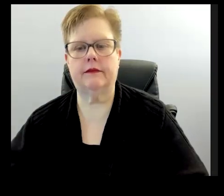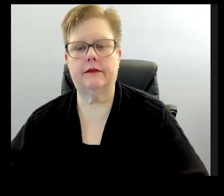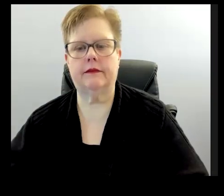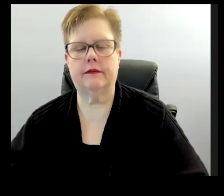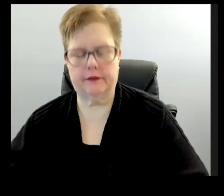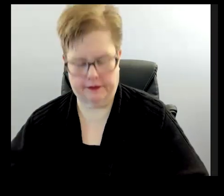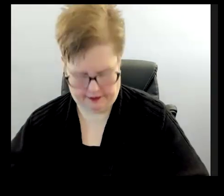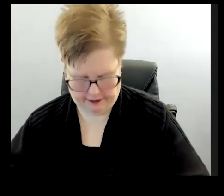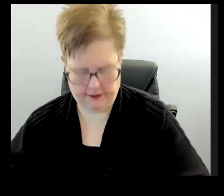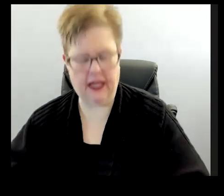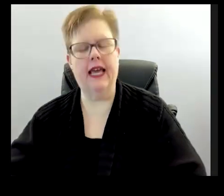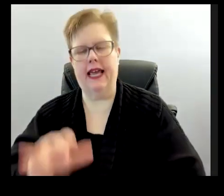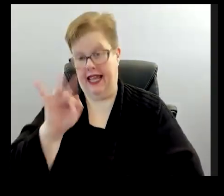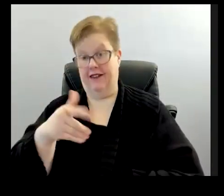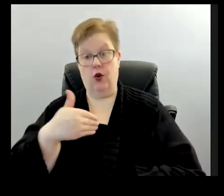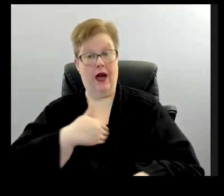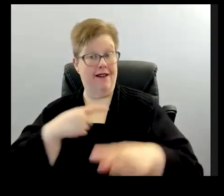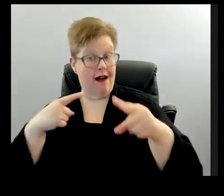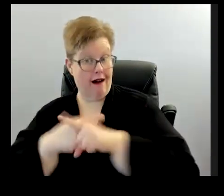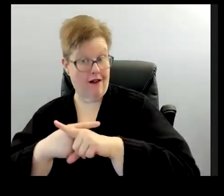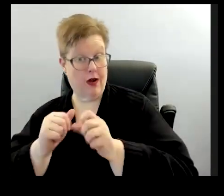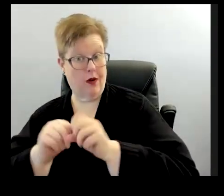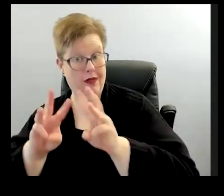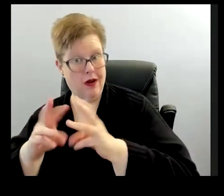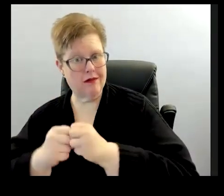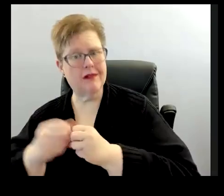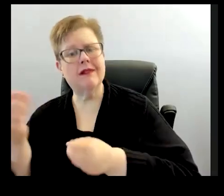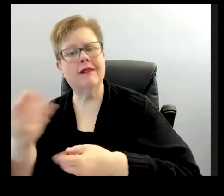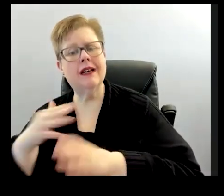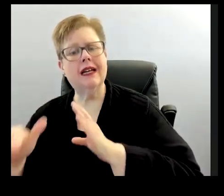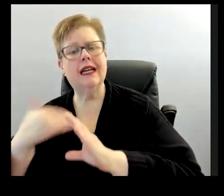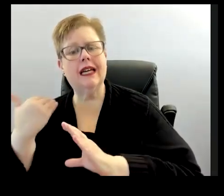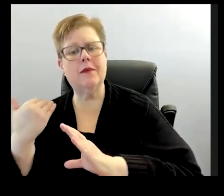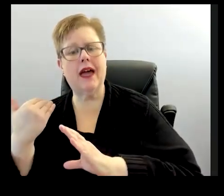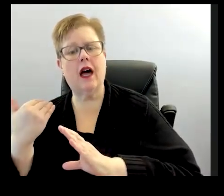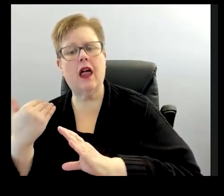if you have a conflict with webinars, just send us an email.